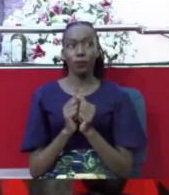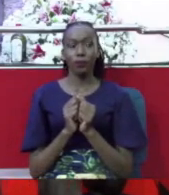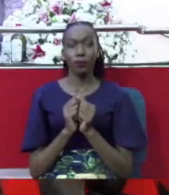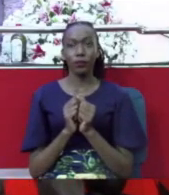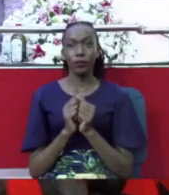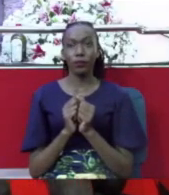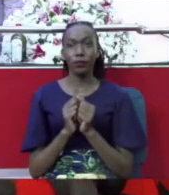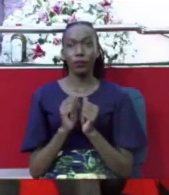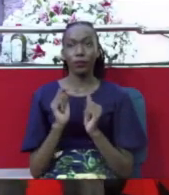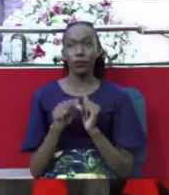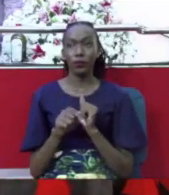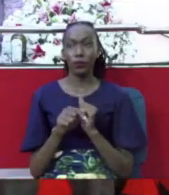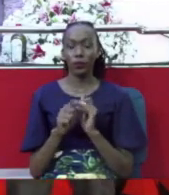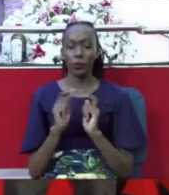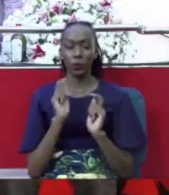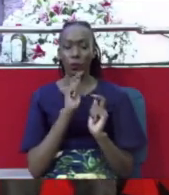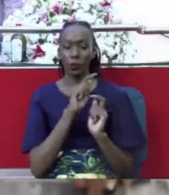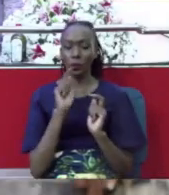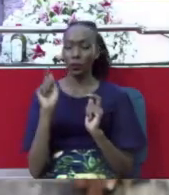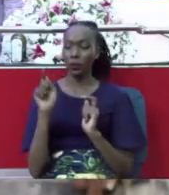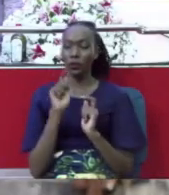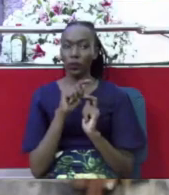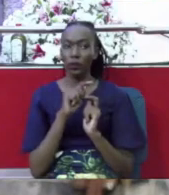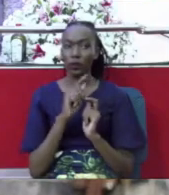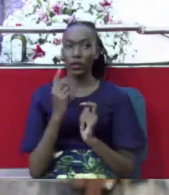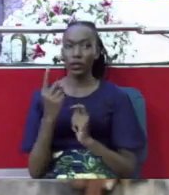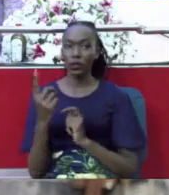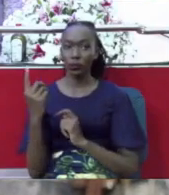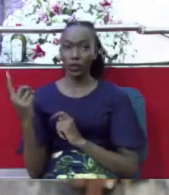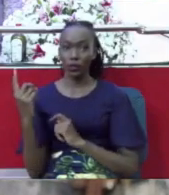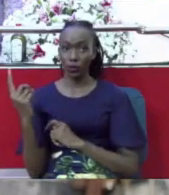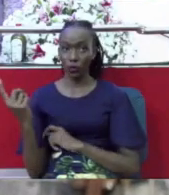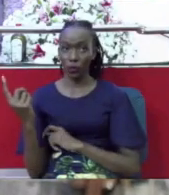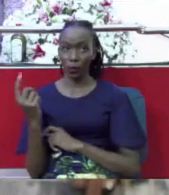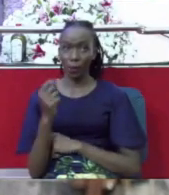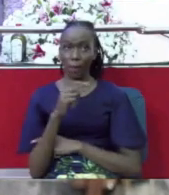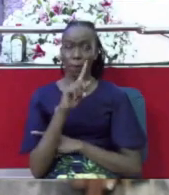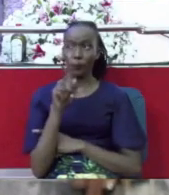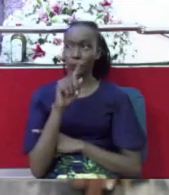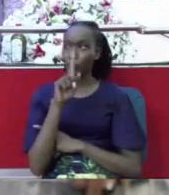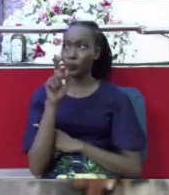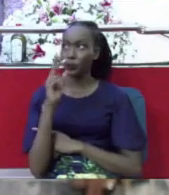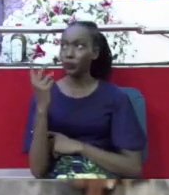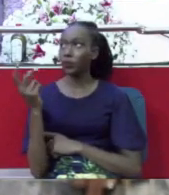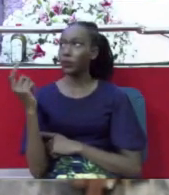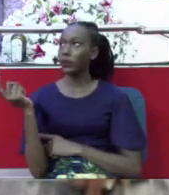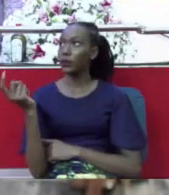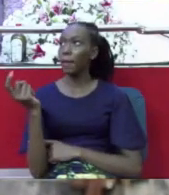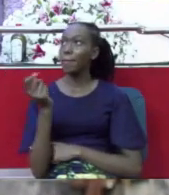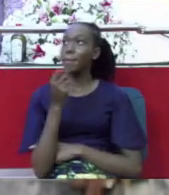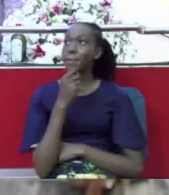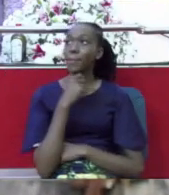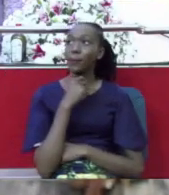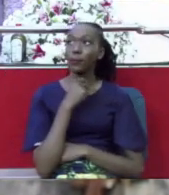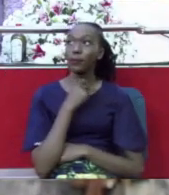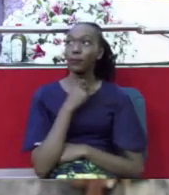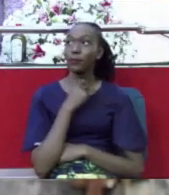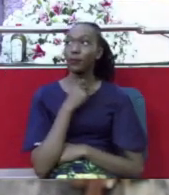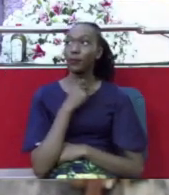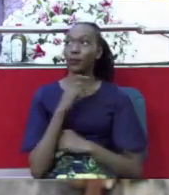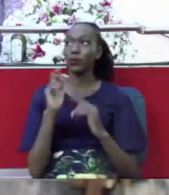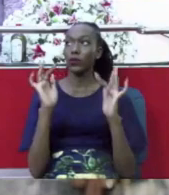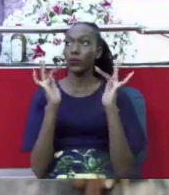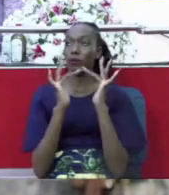one another and to good things. Leo haitakuwa mafunzo yetu ya kawaida, lakini kuna mambo ambayo nataka tushiriki pamoja. And media team, you can get